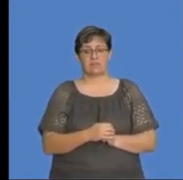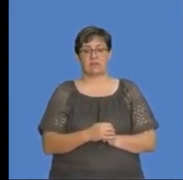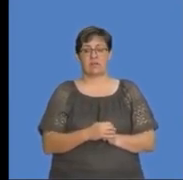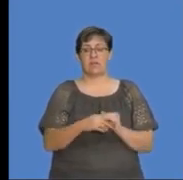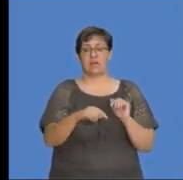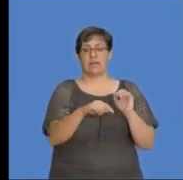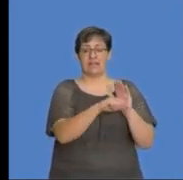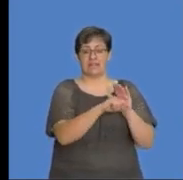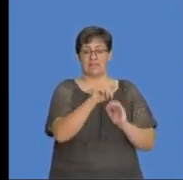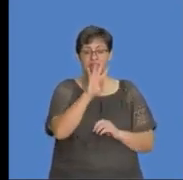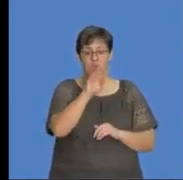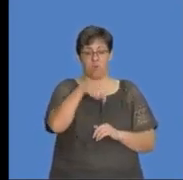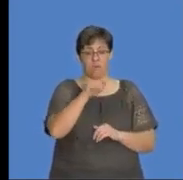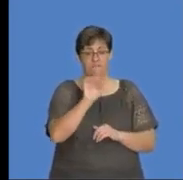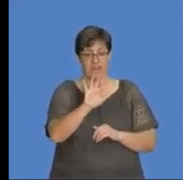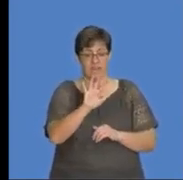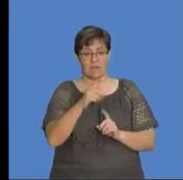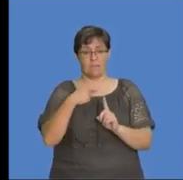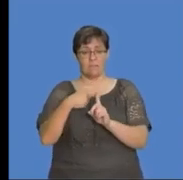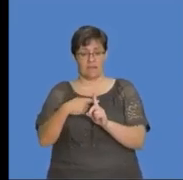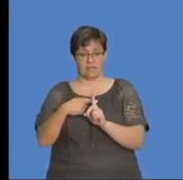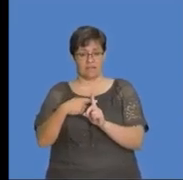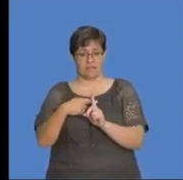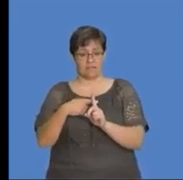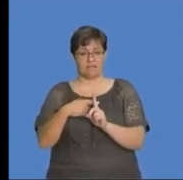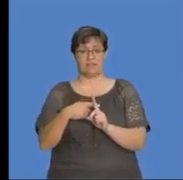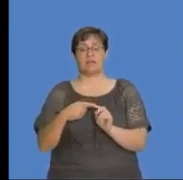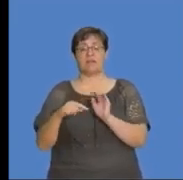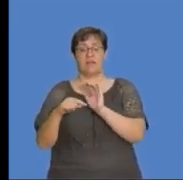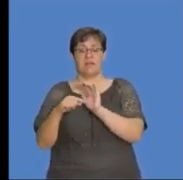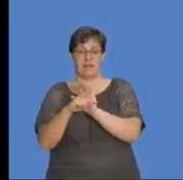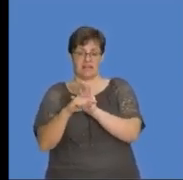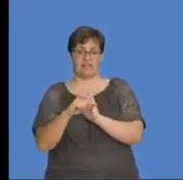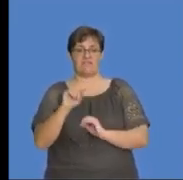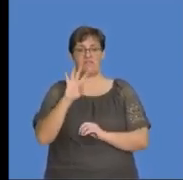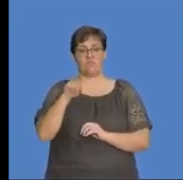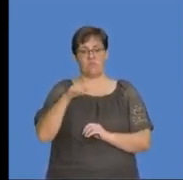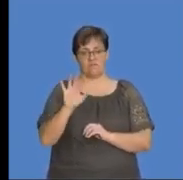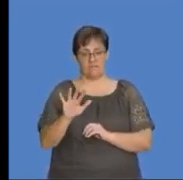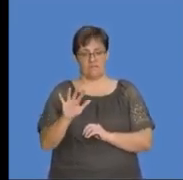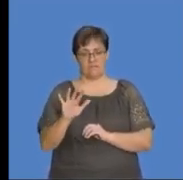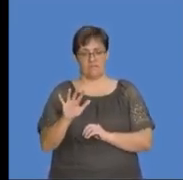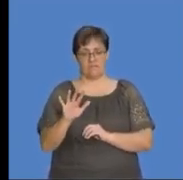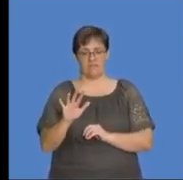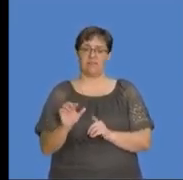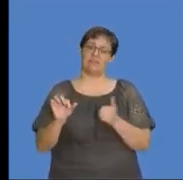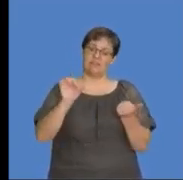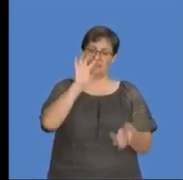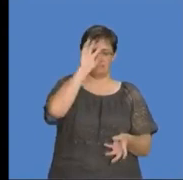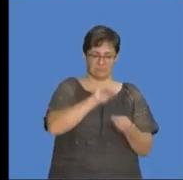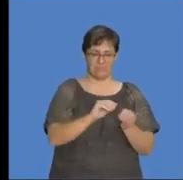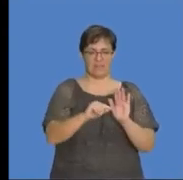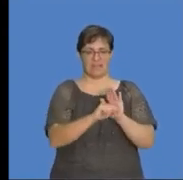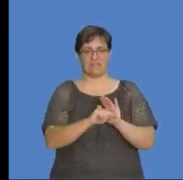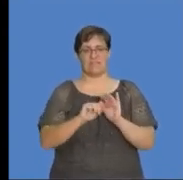is -4,5 plus, okay, -4,5. Okay, it takes us back again to